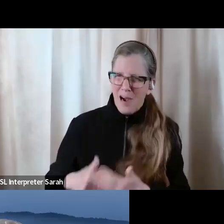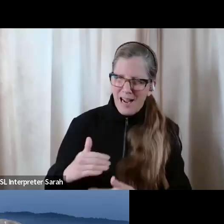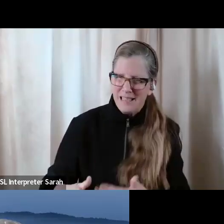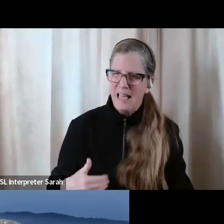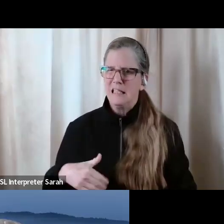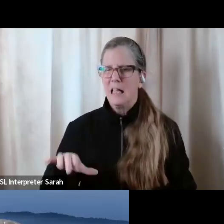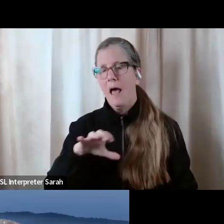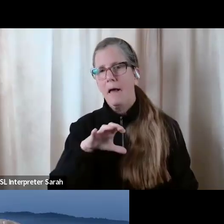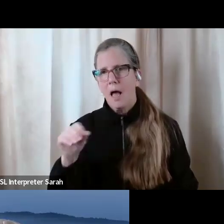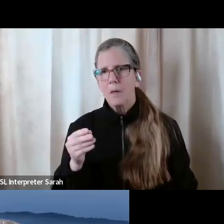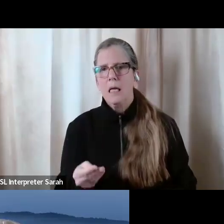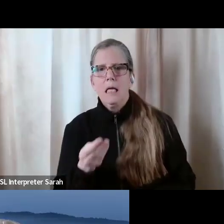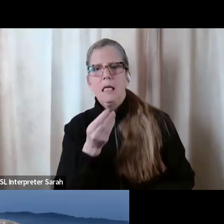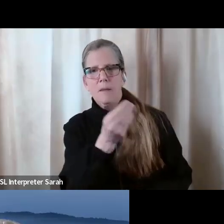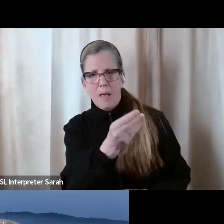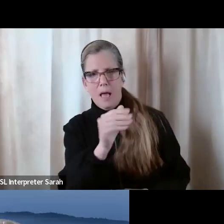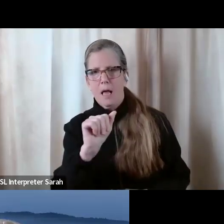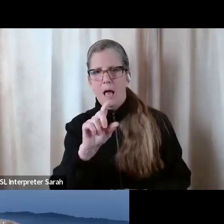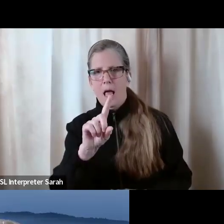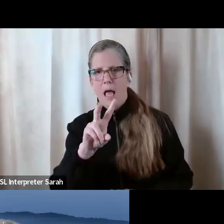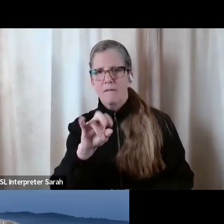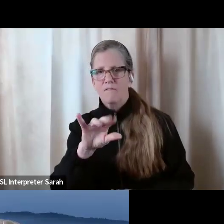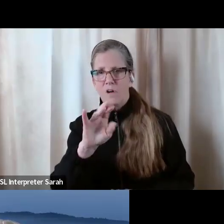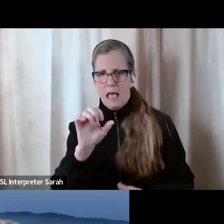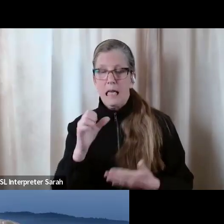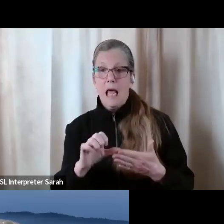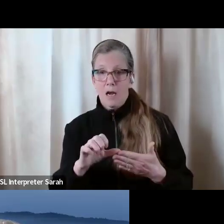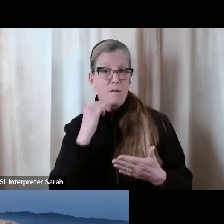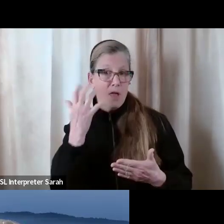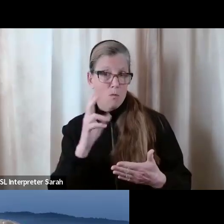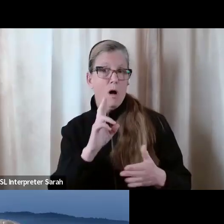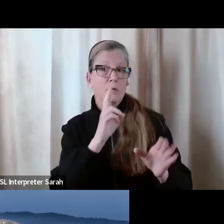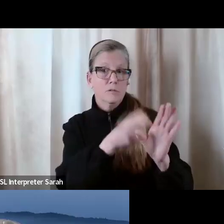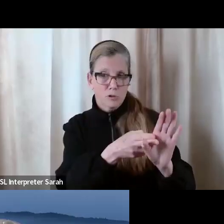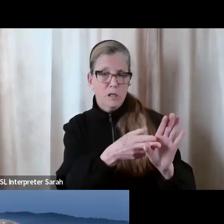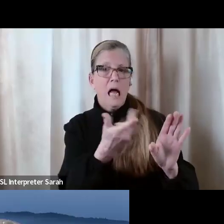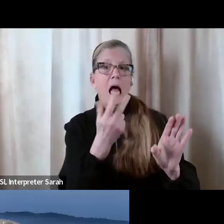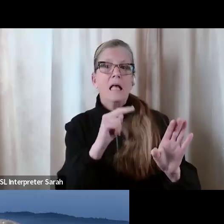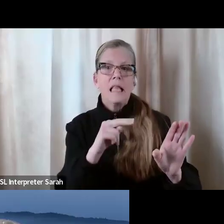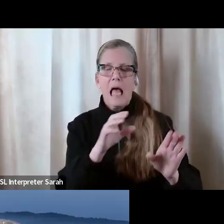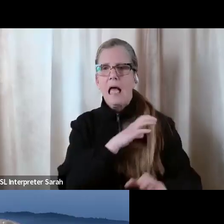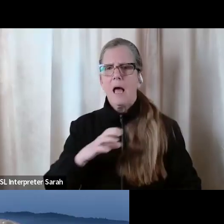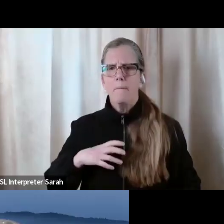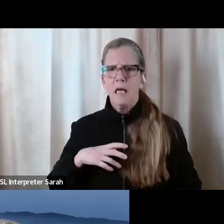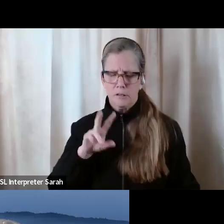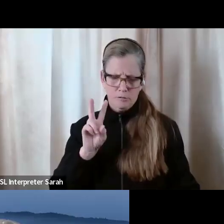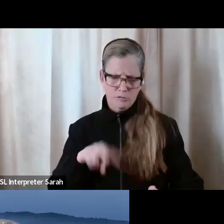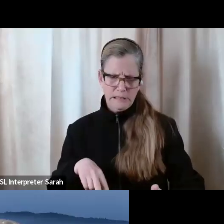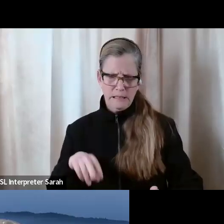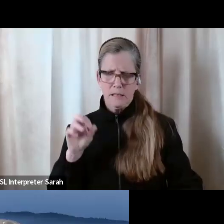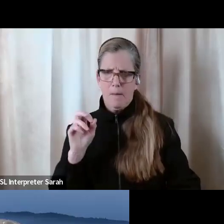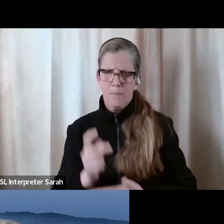providers submit the advice letter to participate, then that is reviewed, then it's approved, and then there's